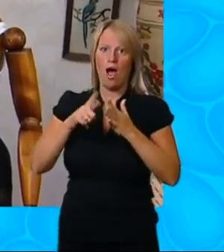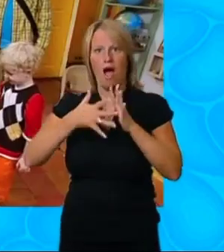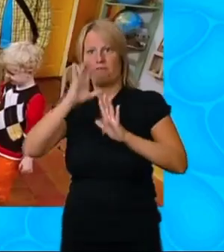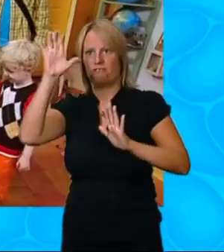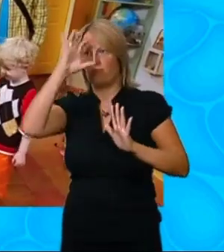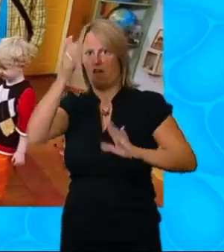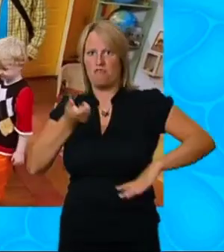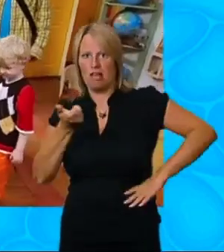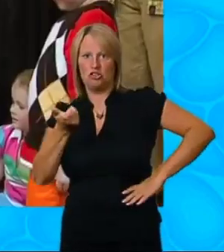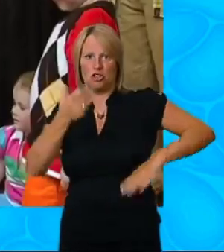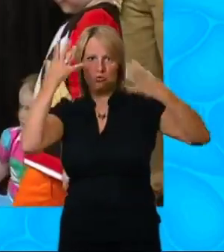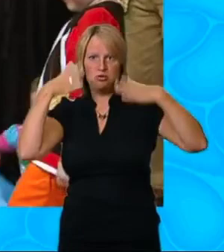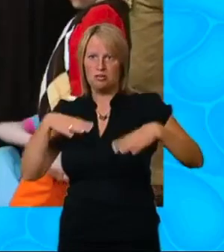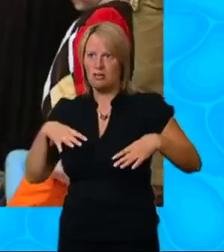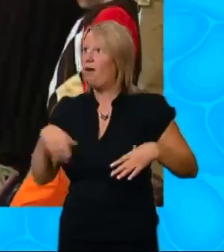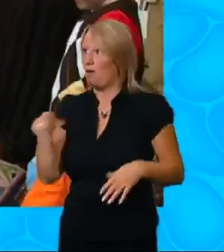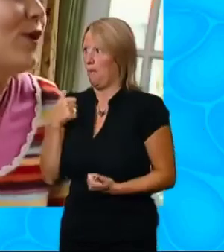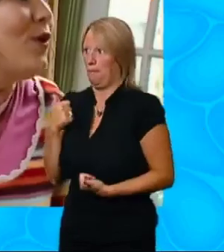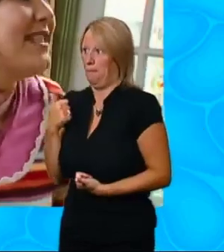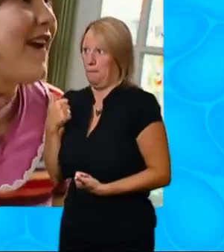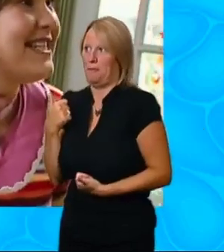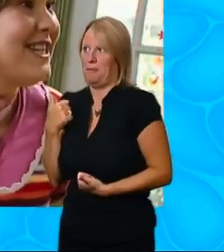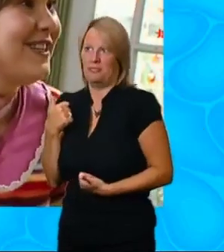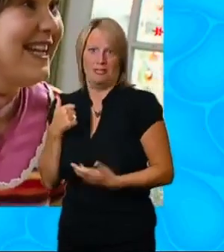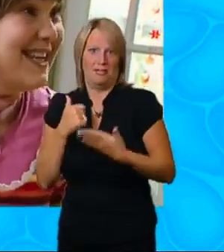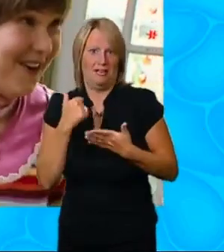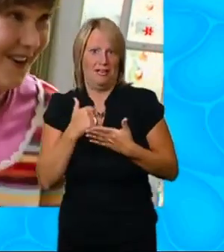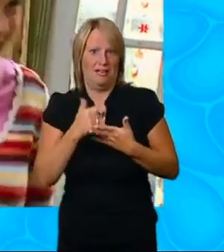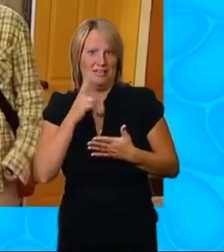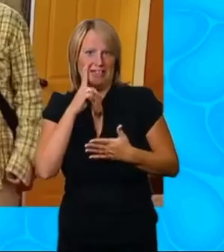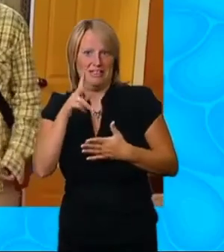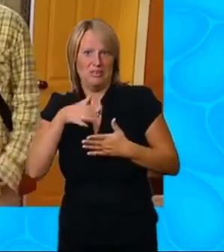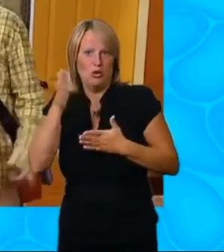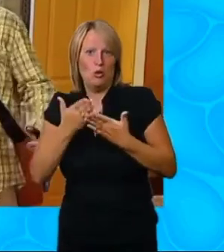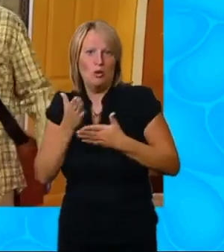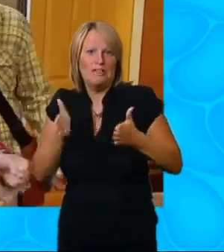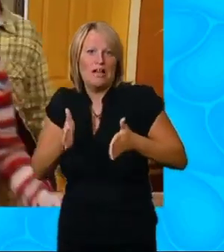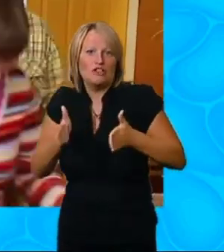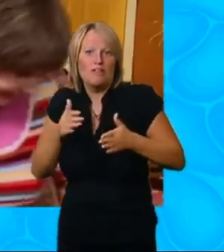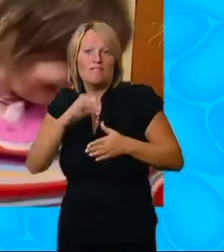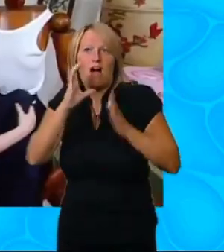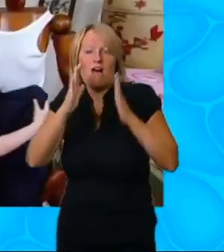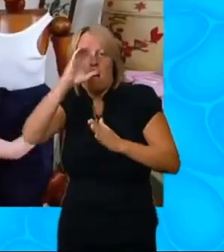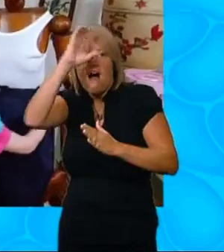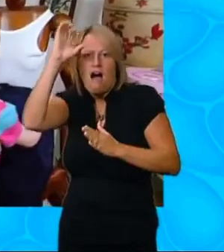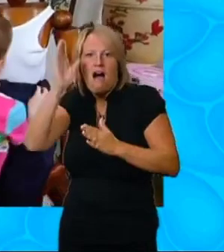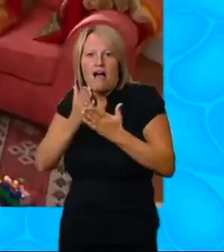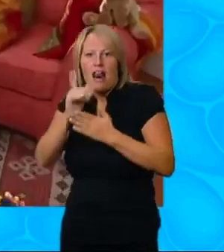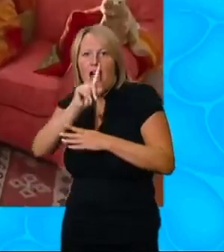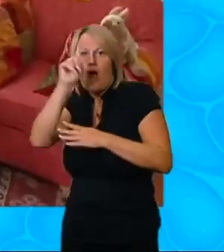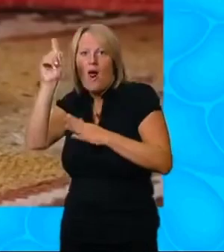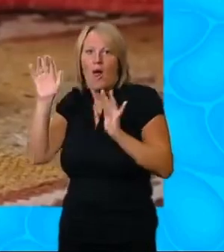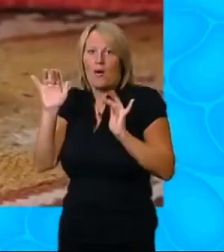a firefighter? Oh, fantastic. Yeah, we're going to the fire station later on. Nino. Oh, Nino, Nino.